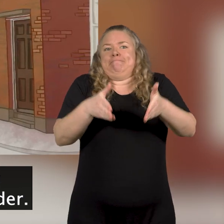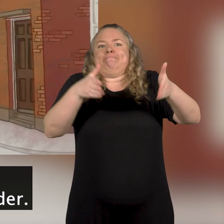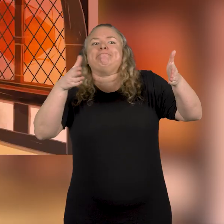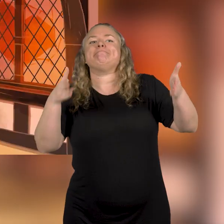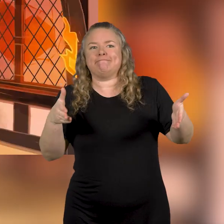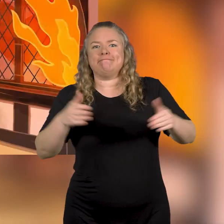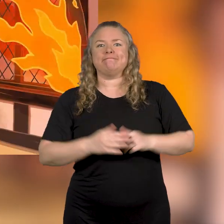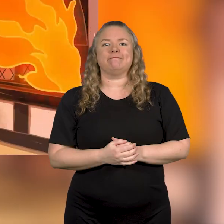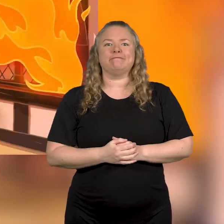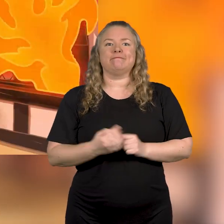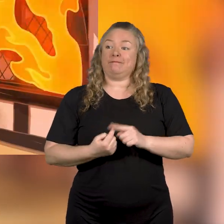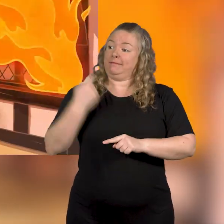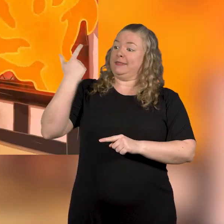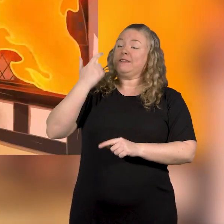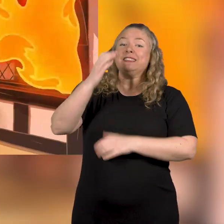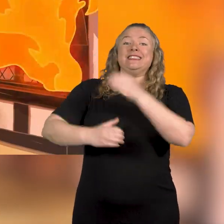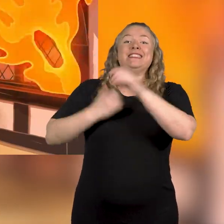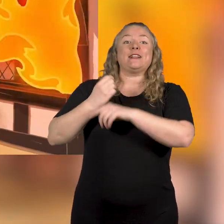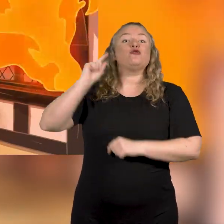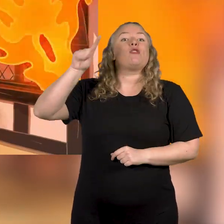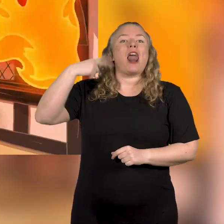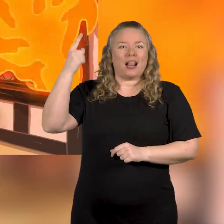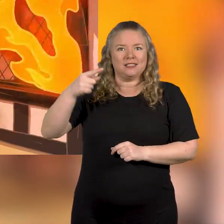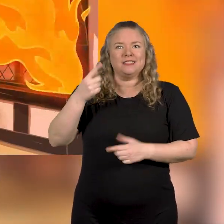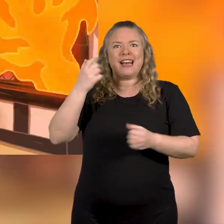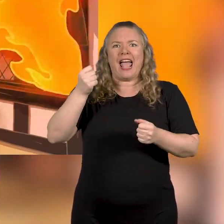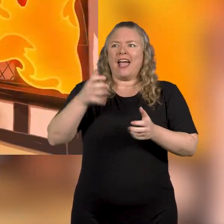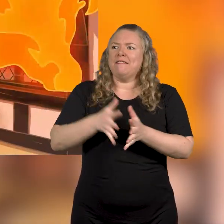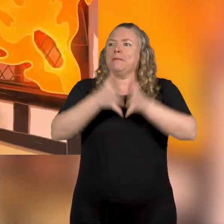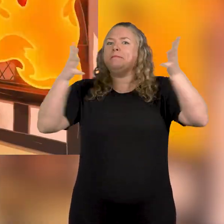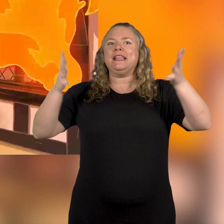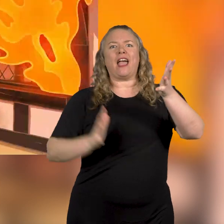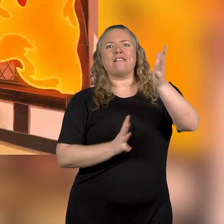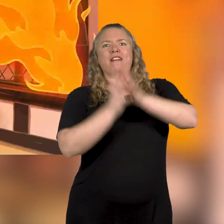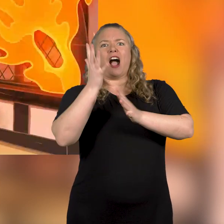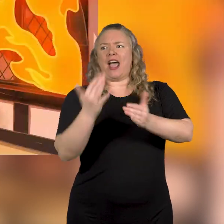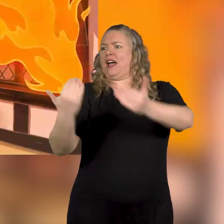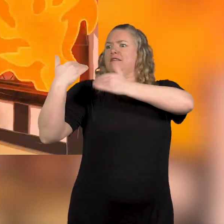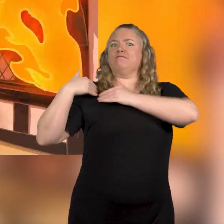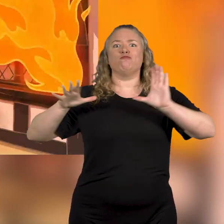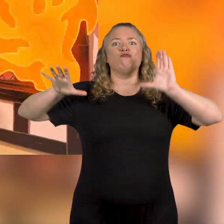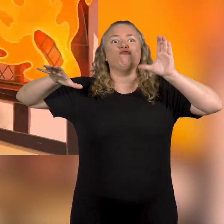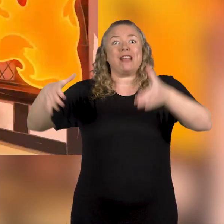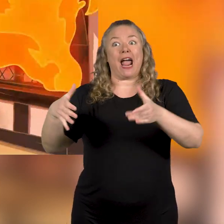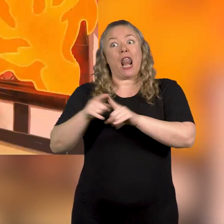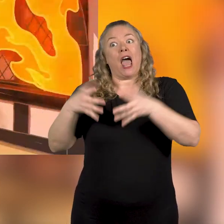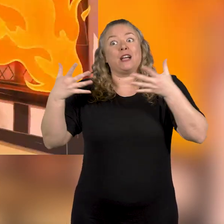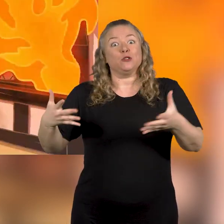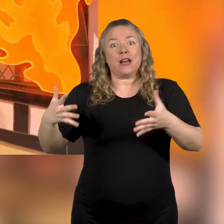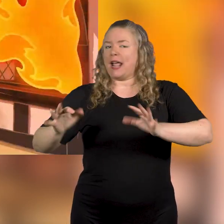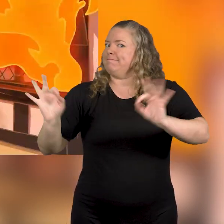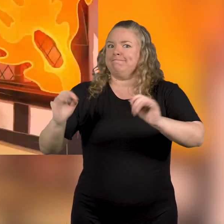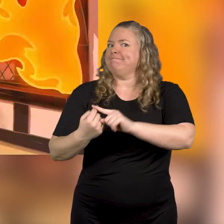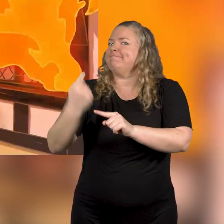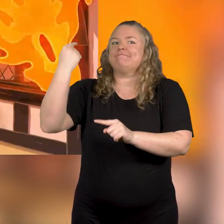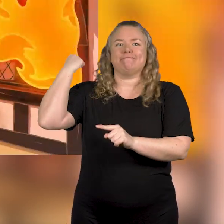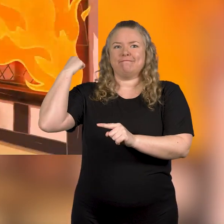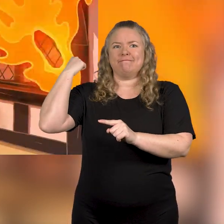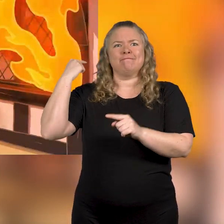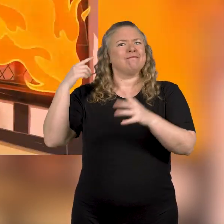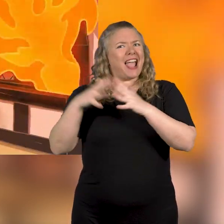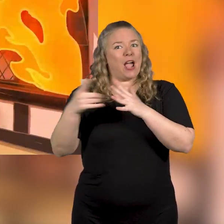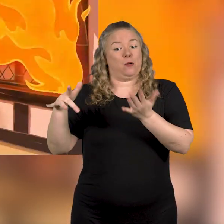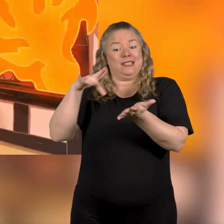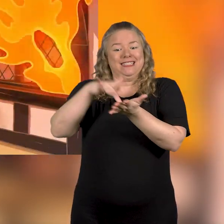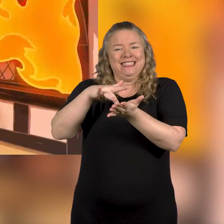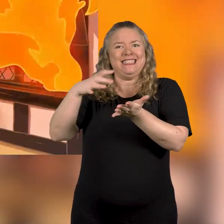wider. In the 17th century, London didn't have a big fire brigade like today. The city was